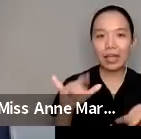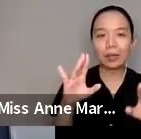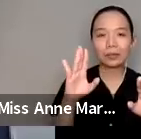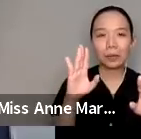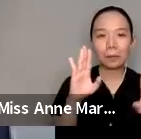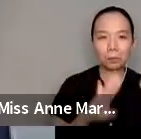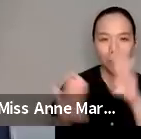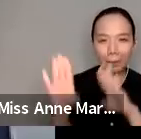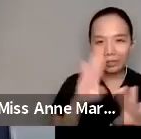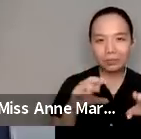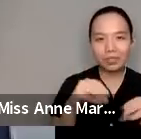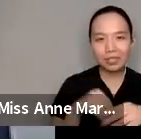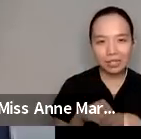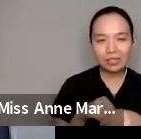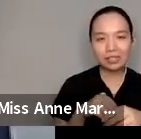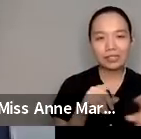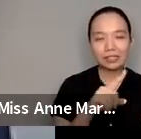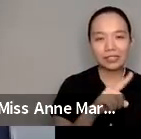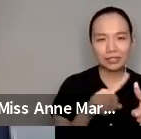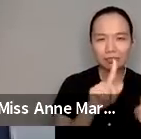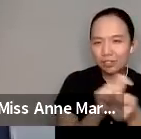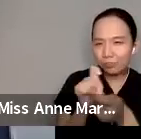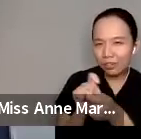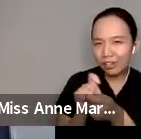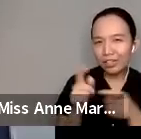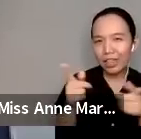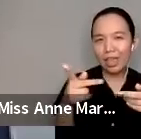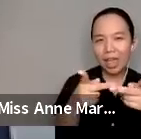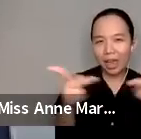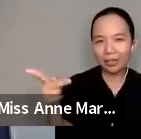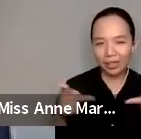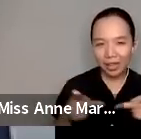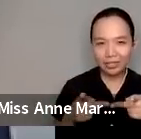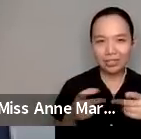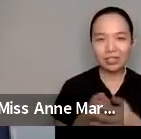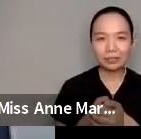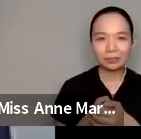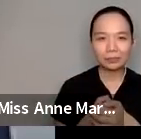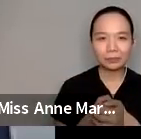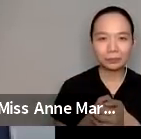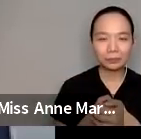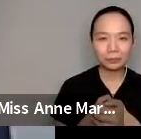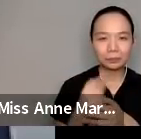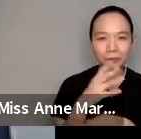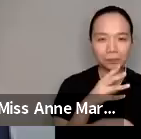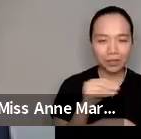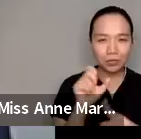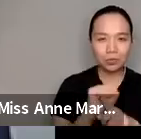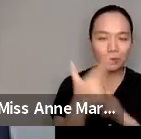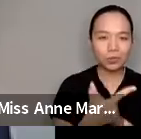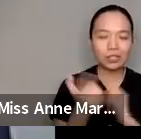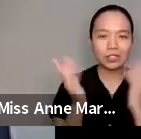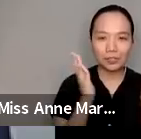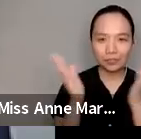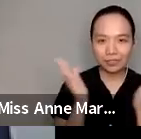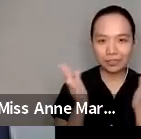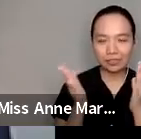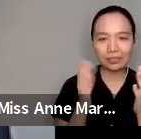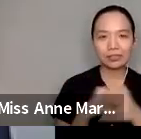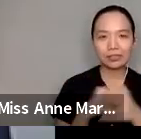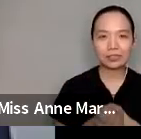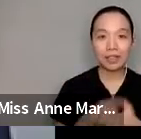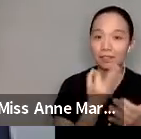in certain areas, as in teaching, learning, research and social services, in